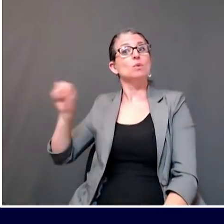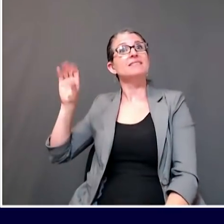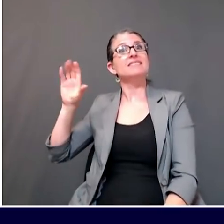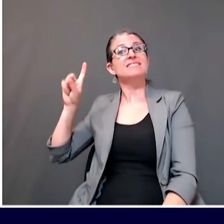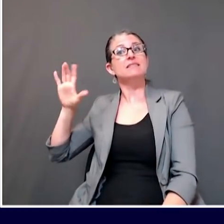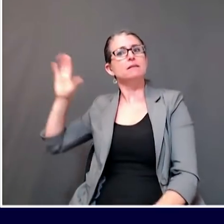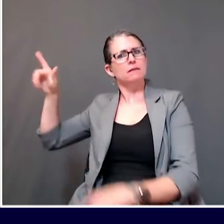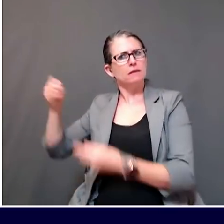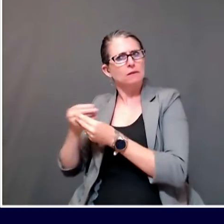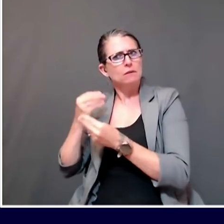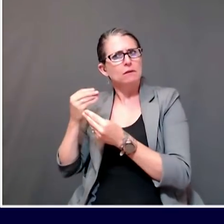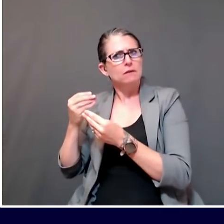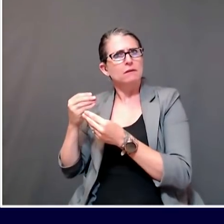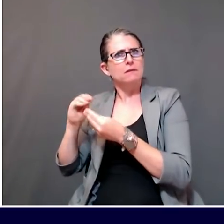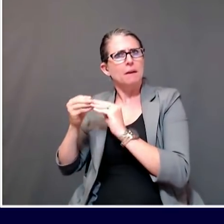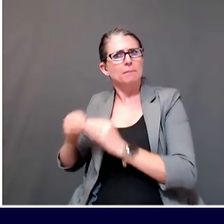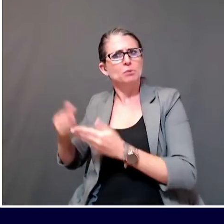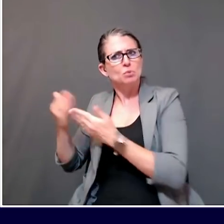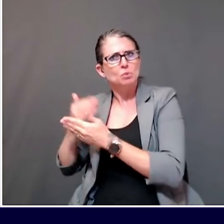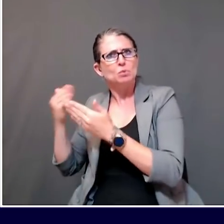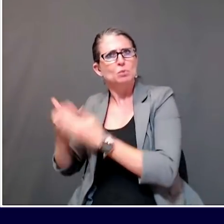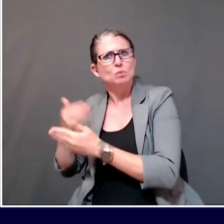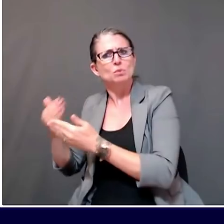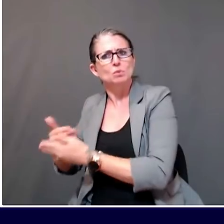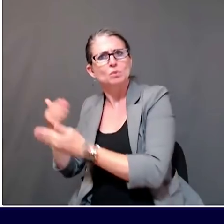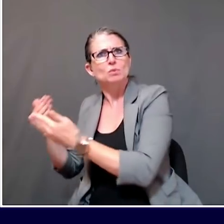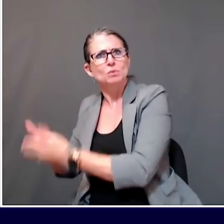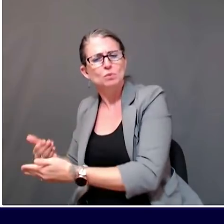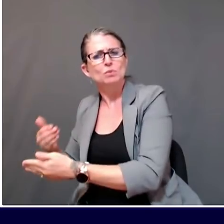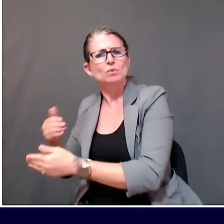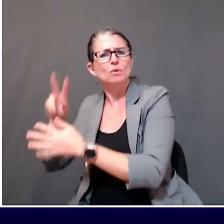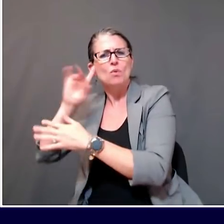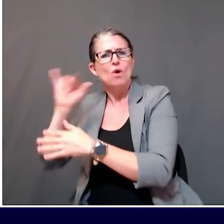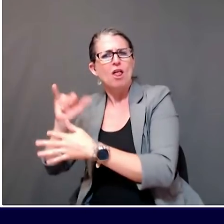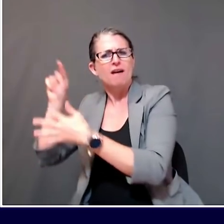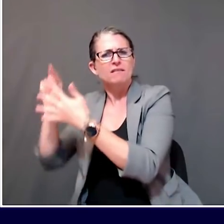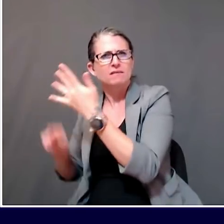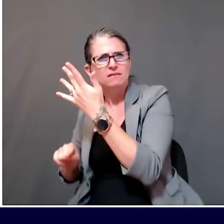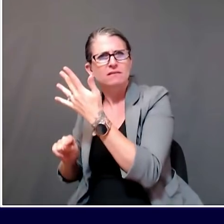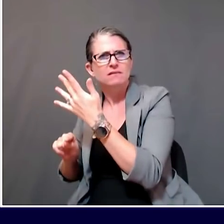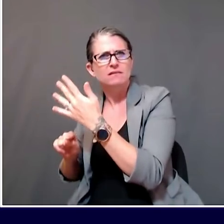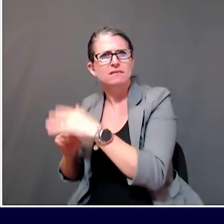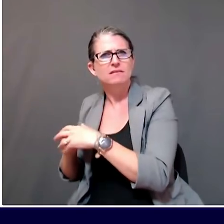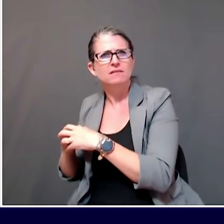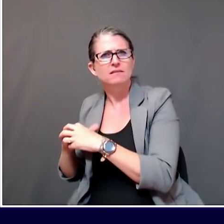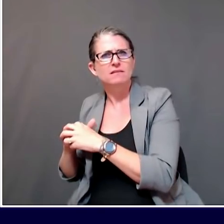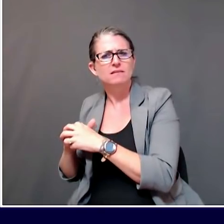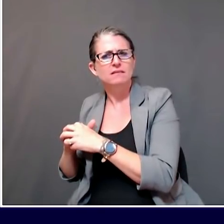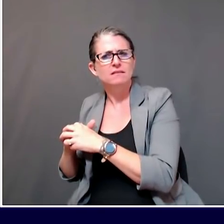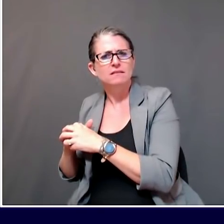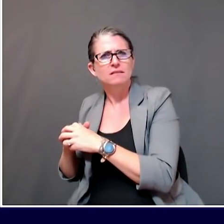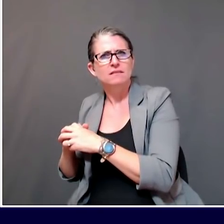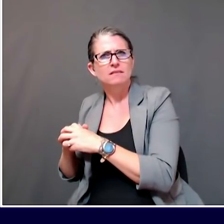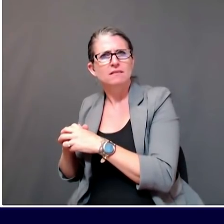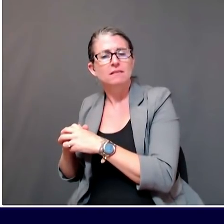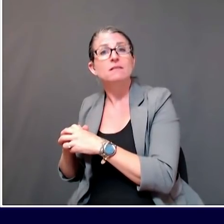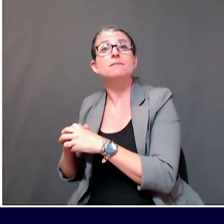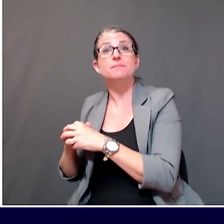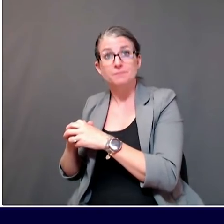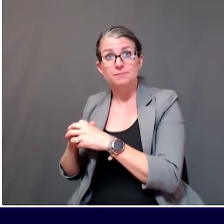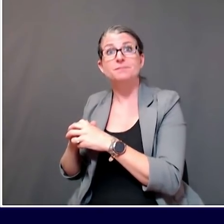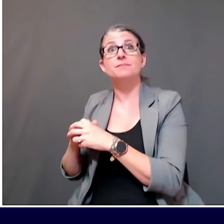really strongly recommending that when it comes time to determining whether someone meets the criteria